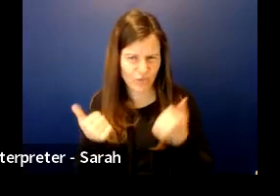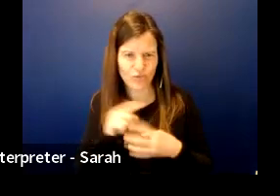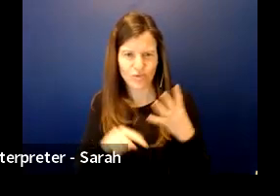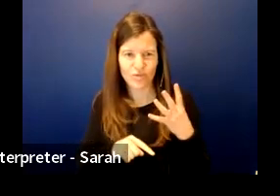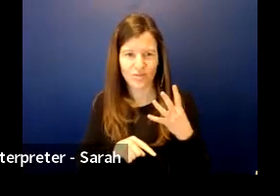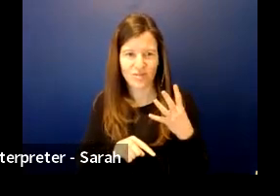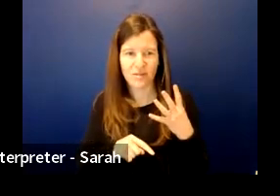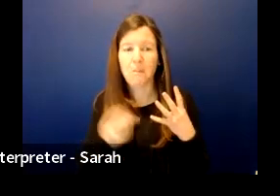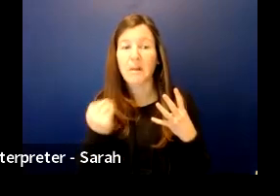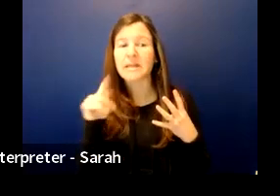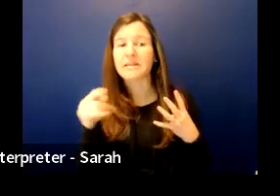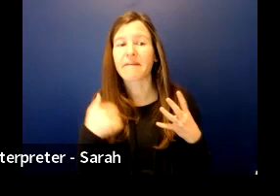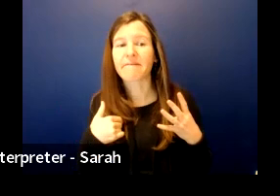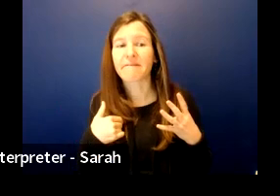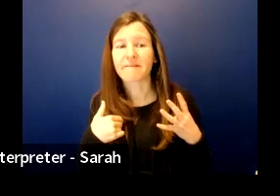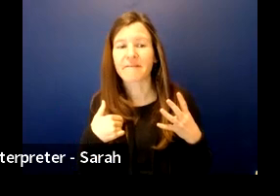Let's try that.